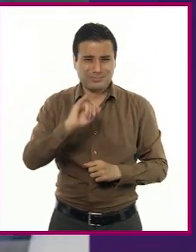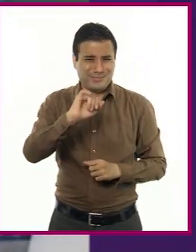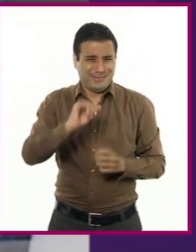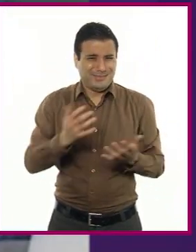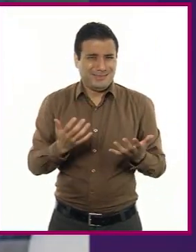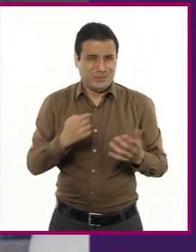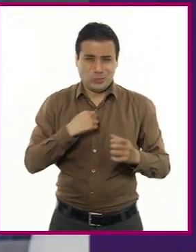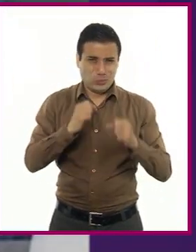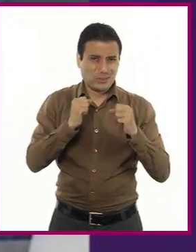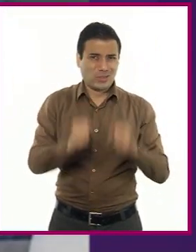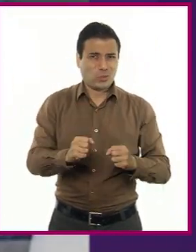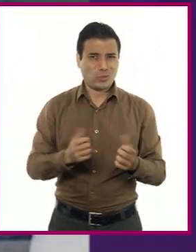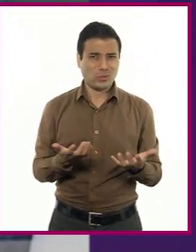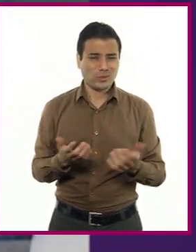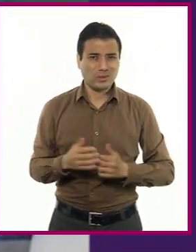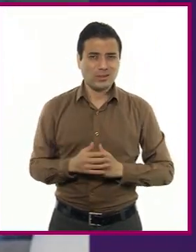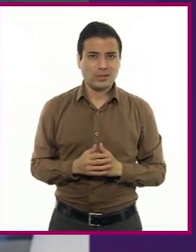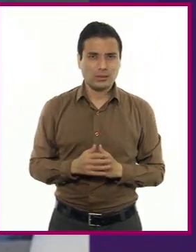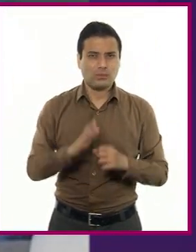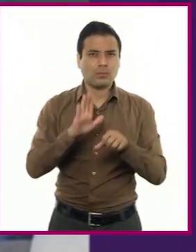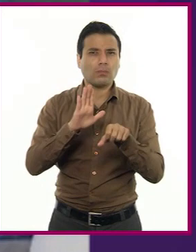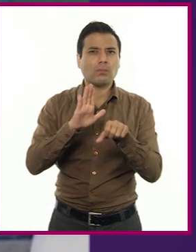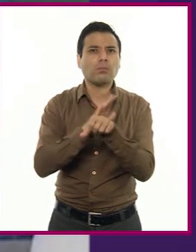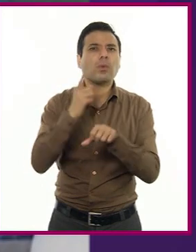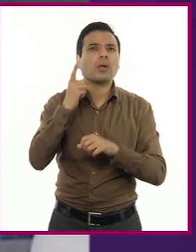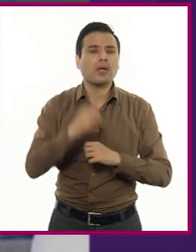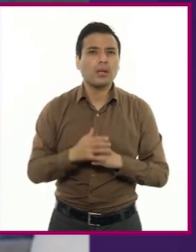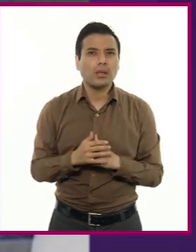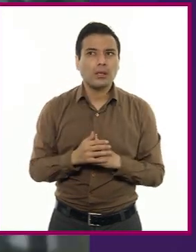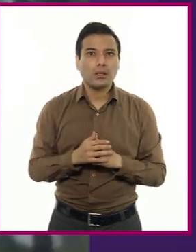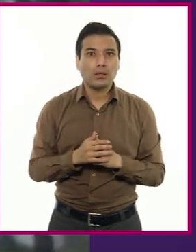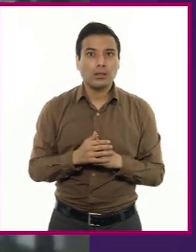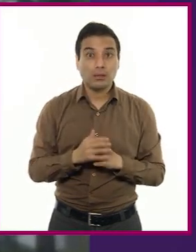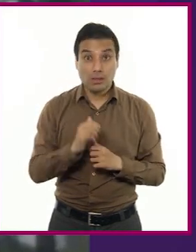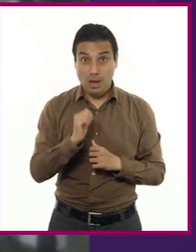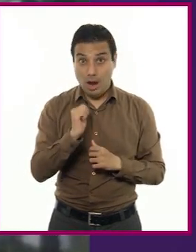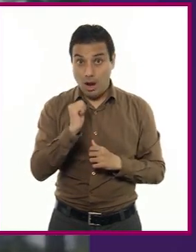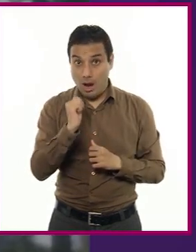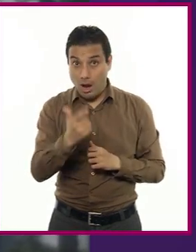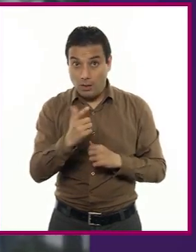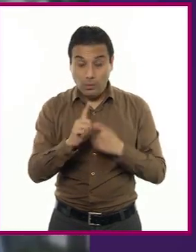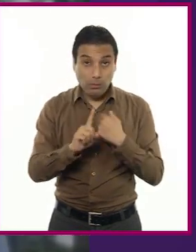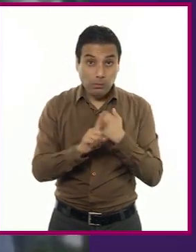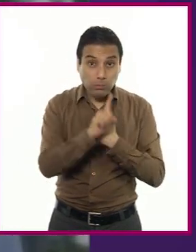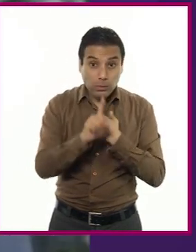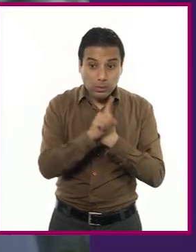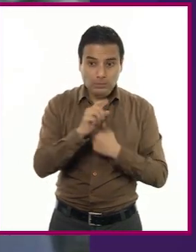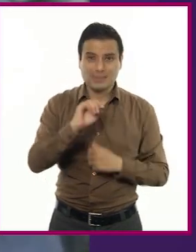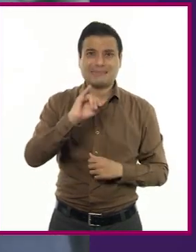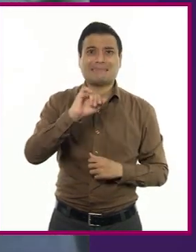sure, Mr. Dean. Why, is something wrong, Mr. Dean? Yes, something is very wrong.